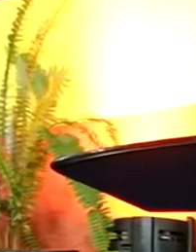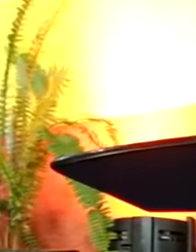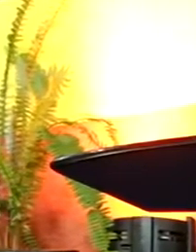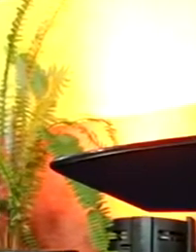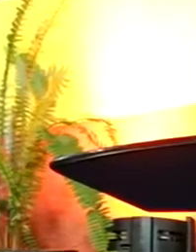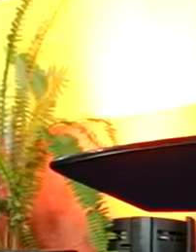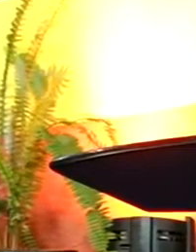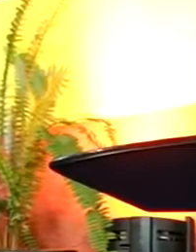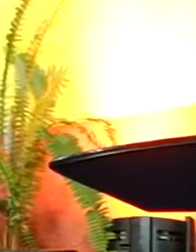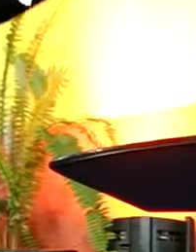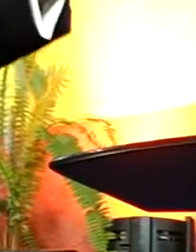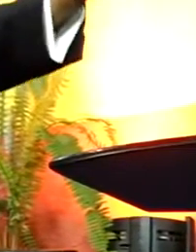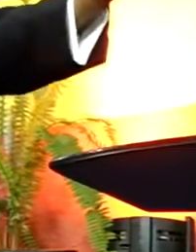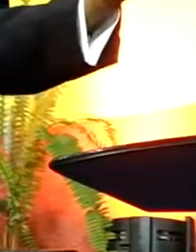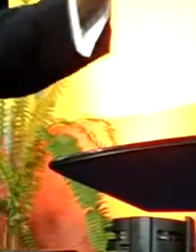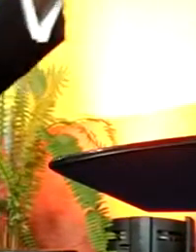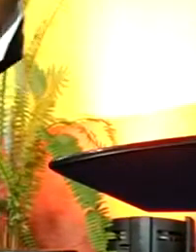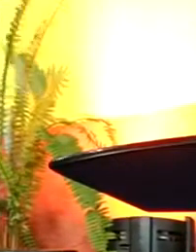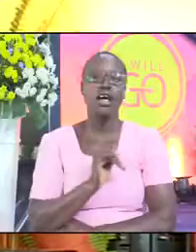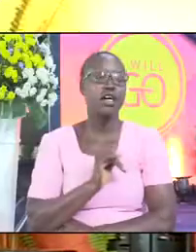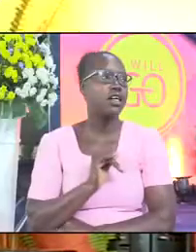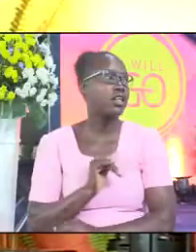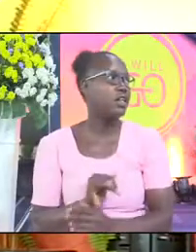I'm not calling you to me, I'm calling you to Christ.